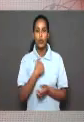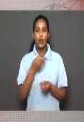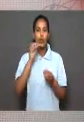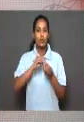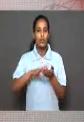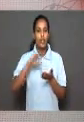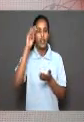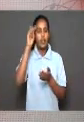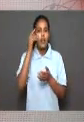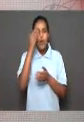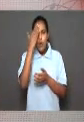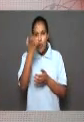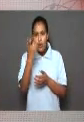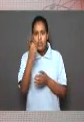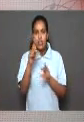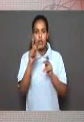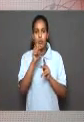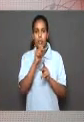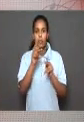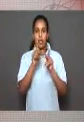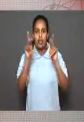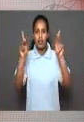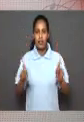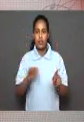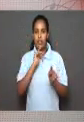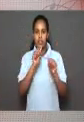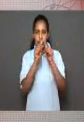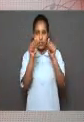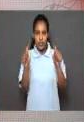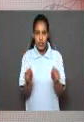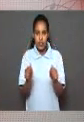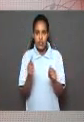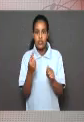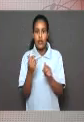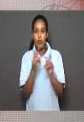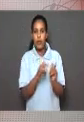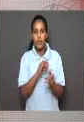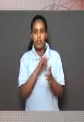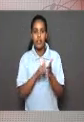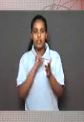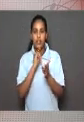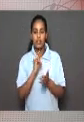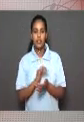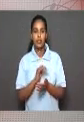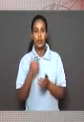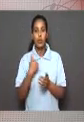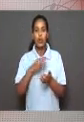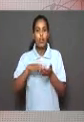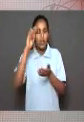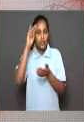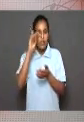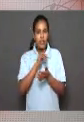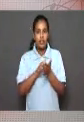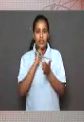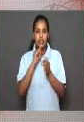also learned why the periodic table is shaped the way it is. We learned that it